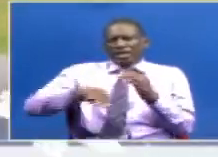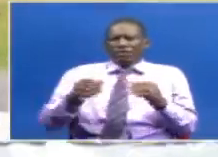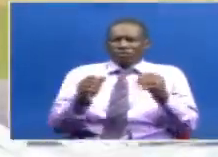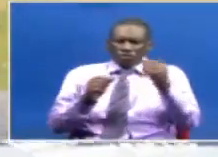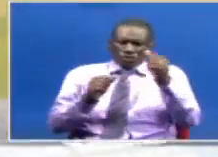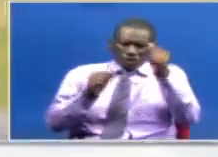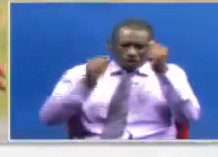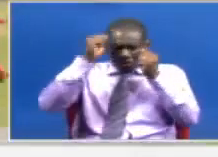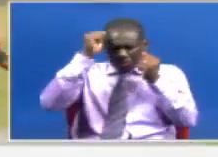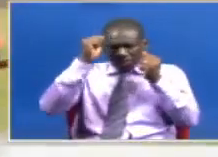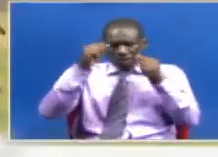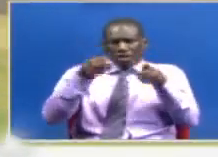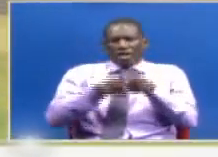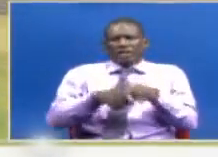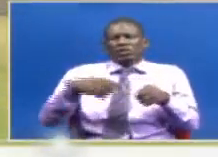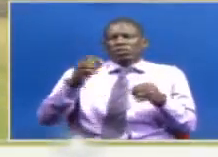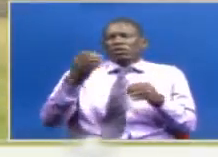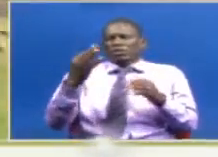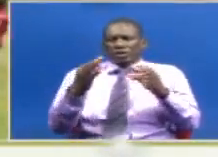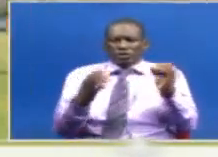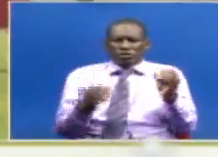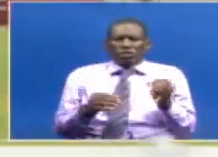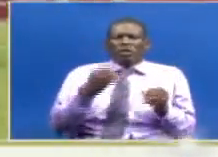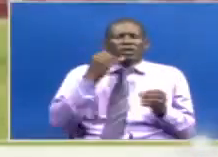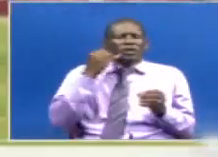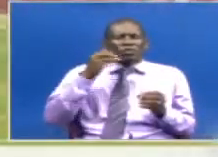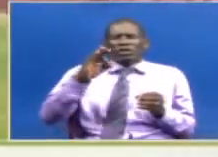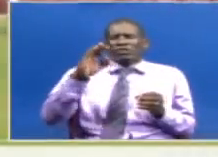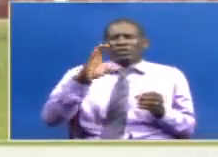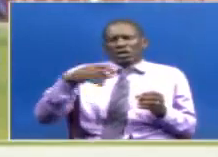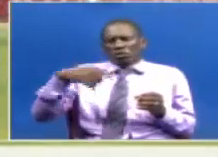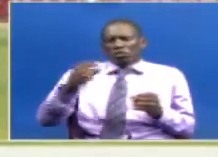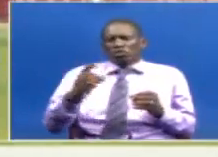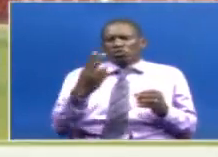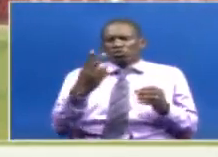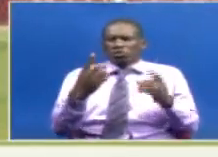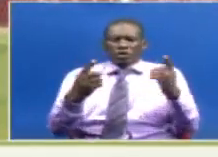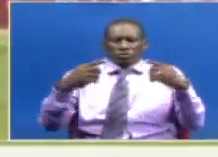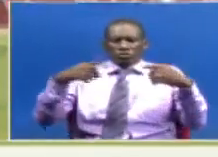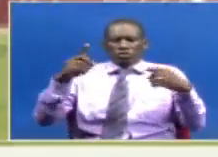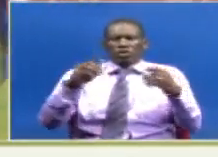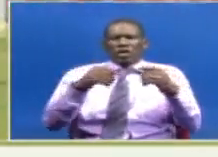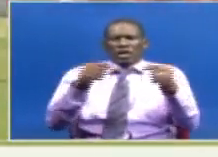3-0. Nakuru City Queens on their part earned a 2-1 victory over Zetech Sparks.